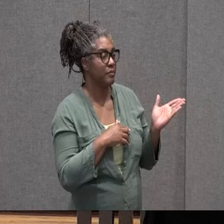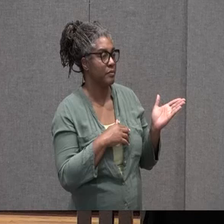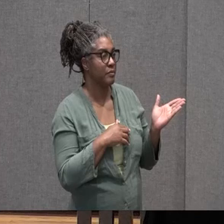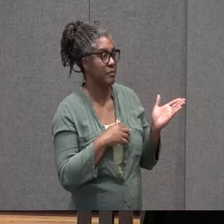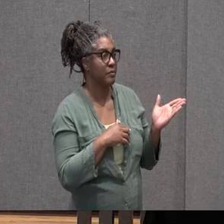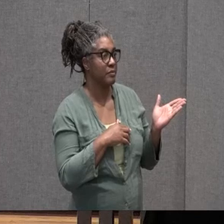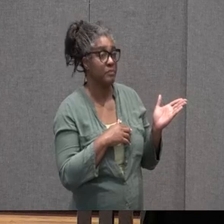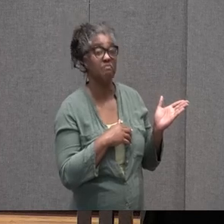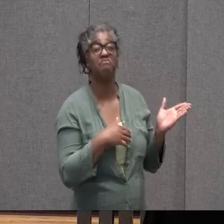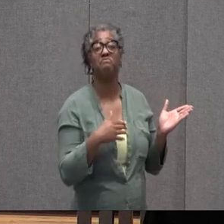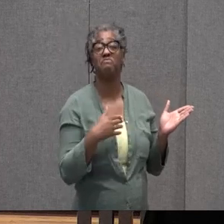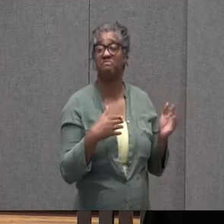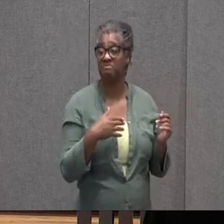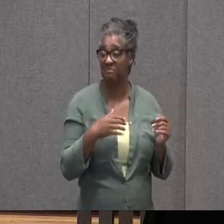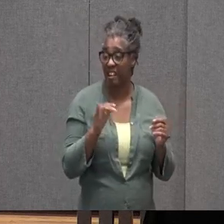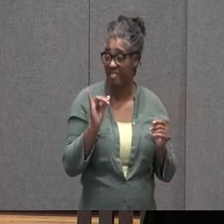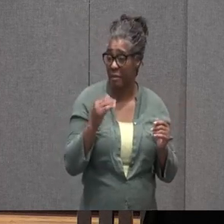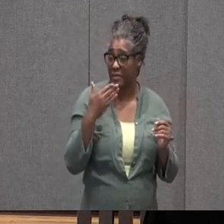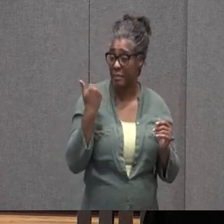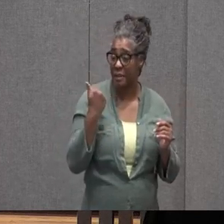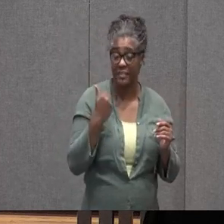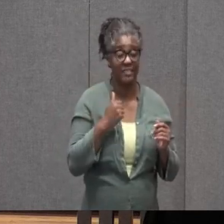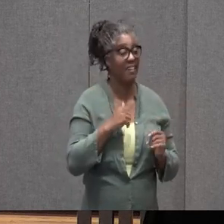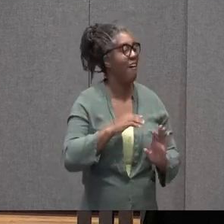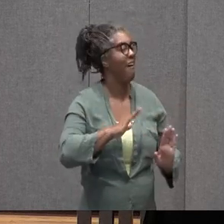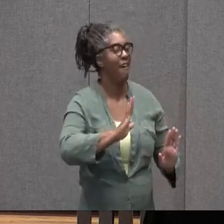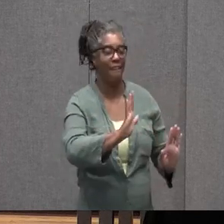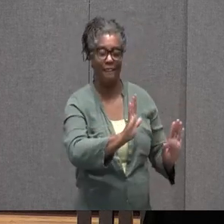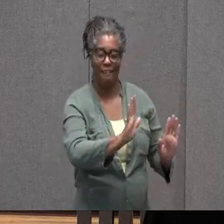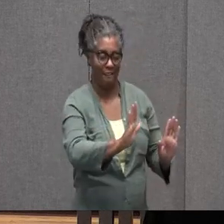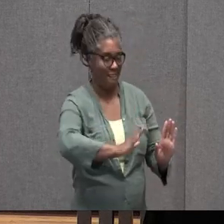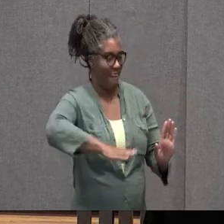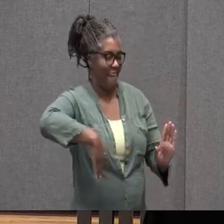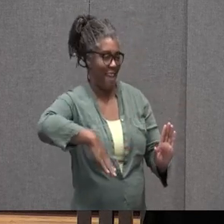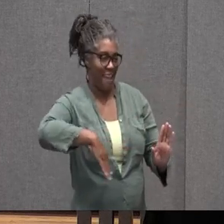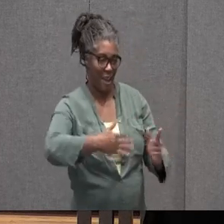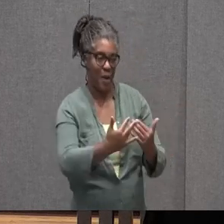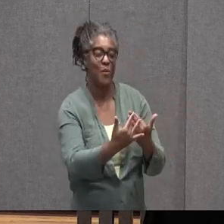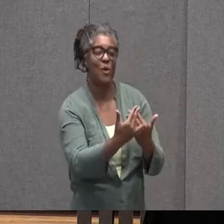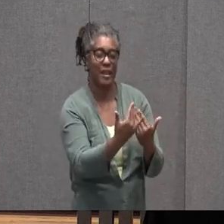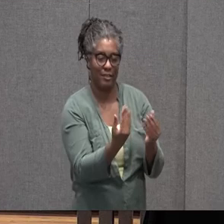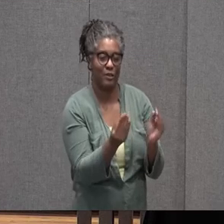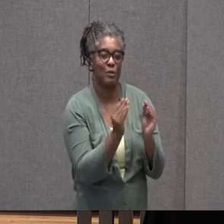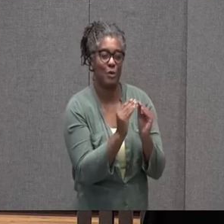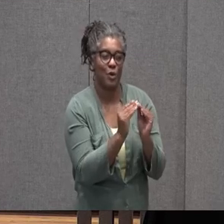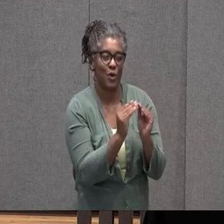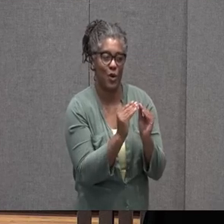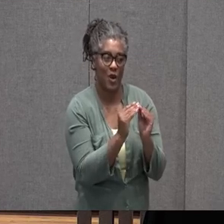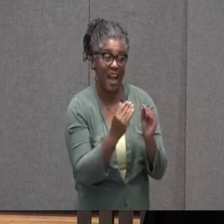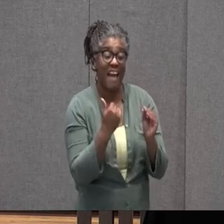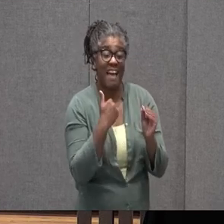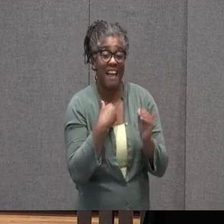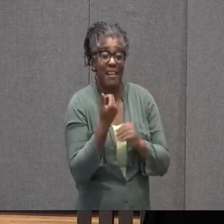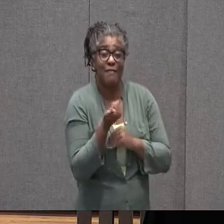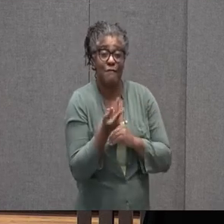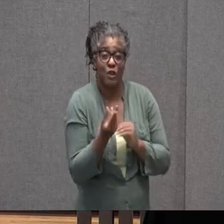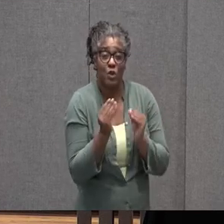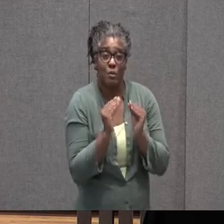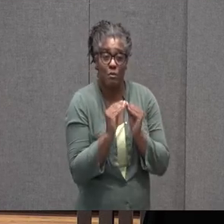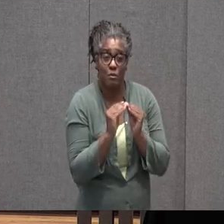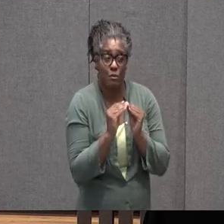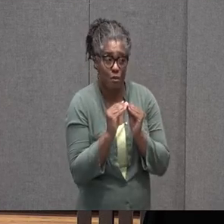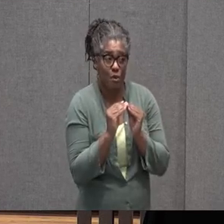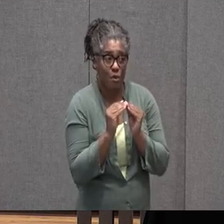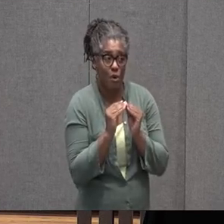That had to be the best one. Not yet. Oh, wait, there's gosh. More. Are you serious? So I had some more binder clips, and I had some